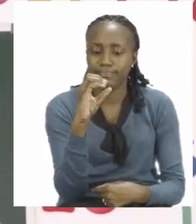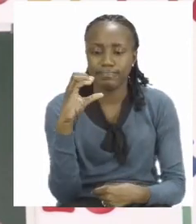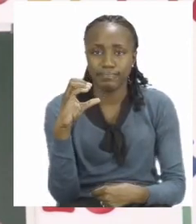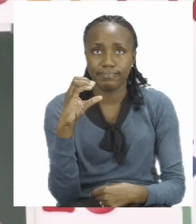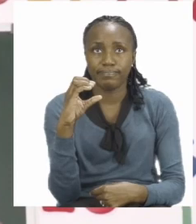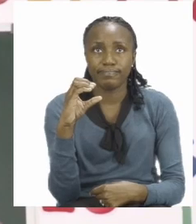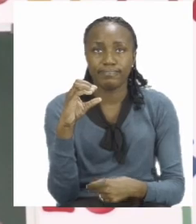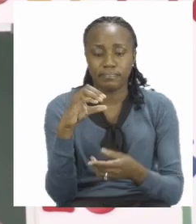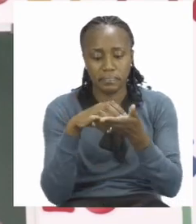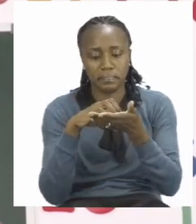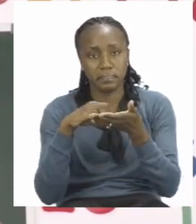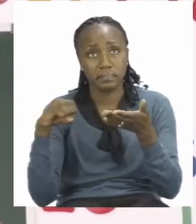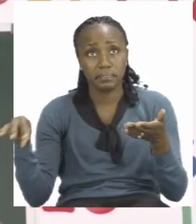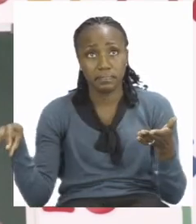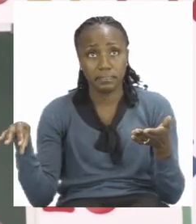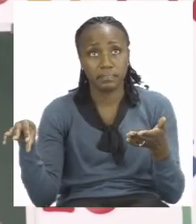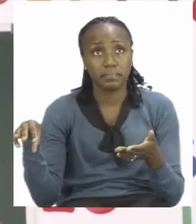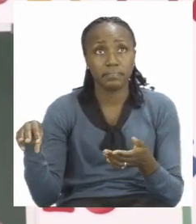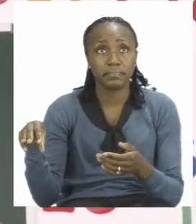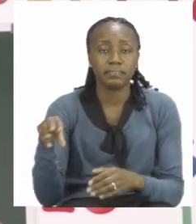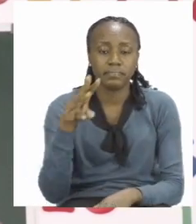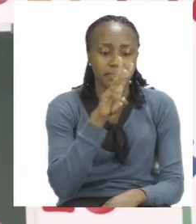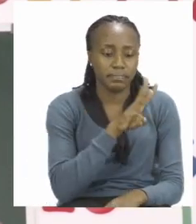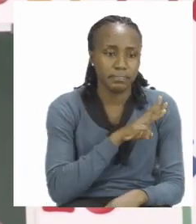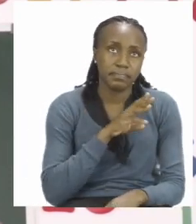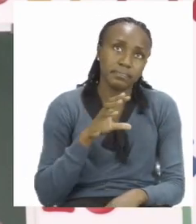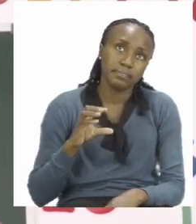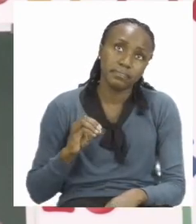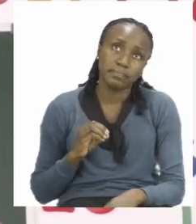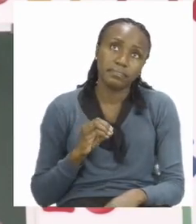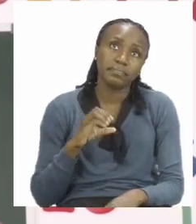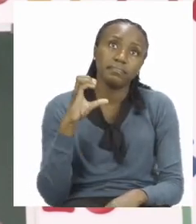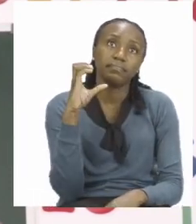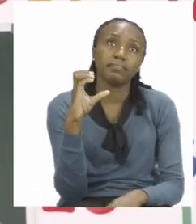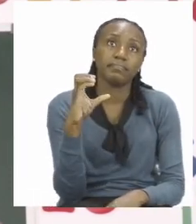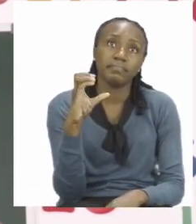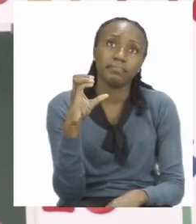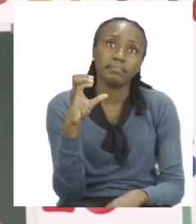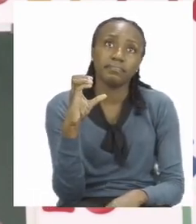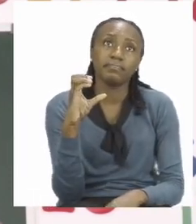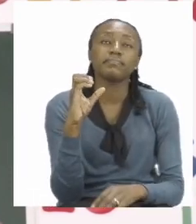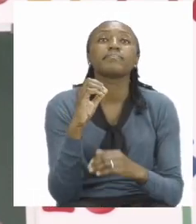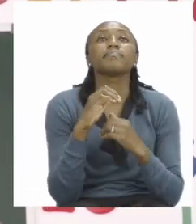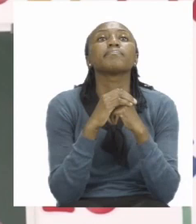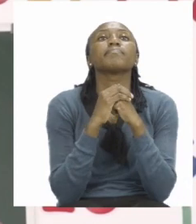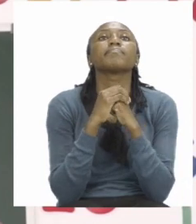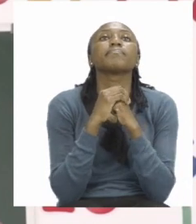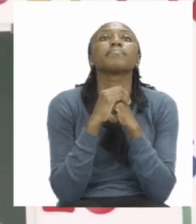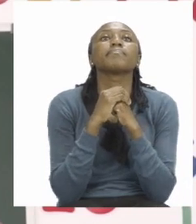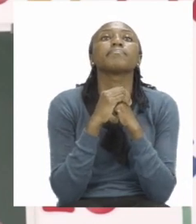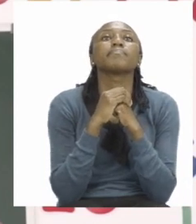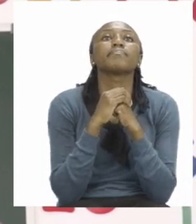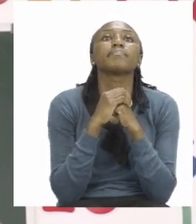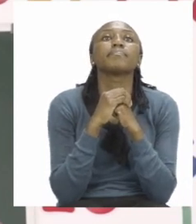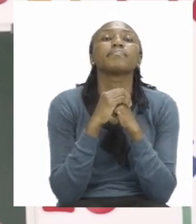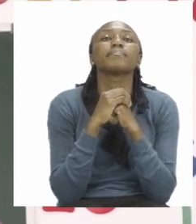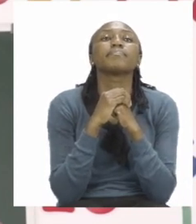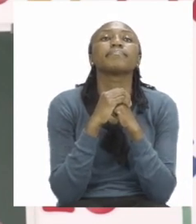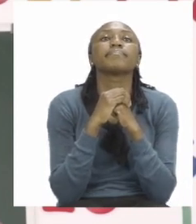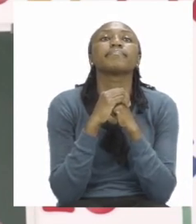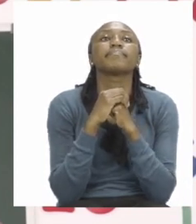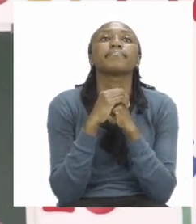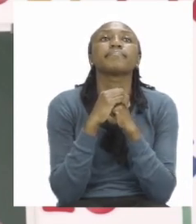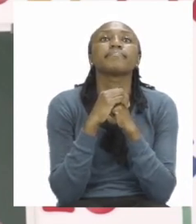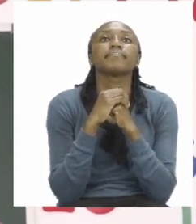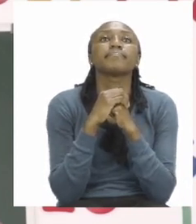cents, right? And then we need to count until we get to 50 from